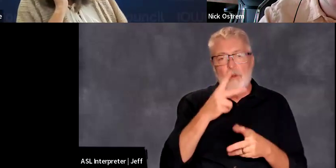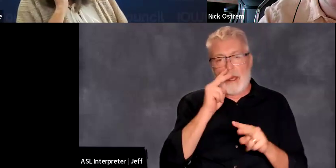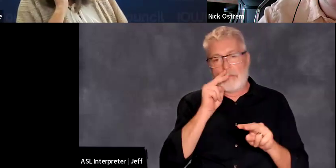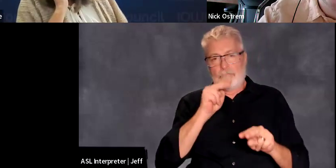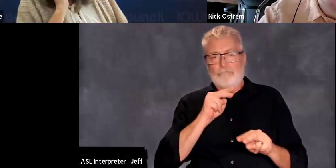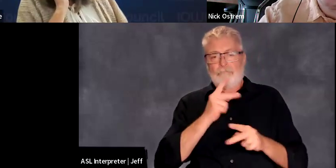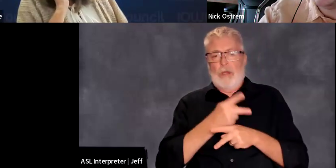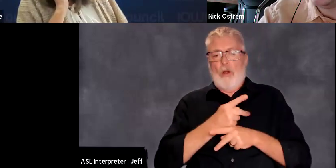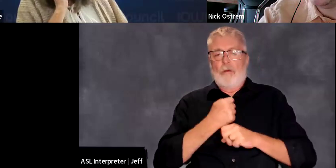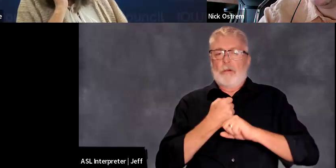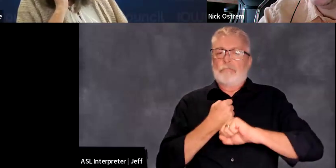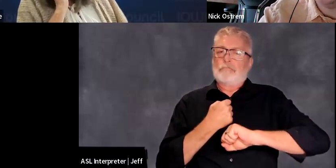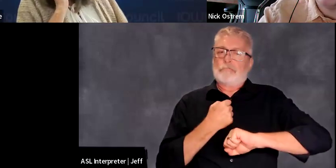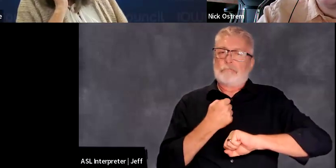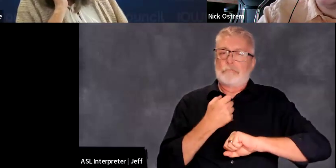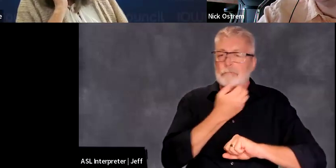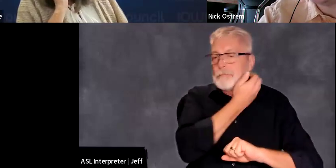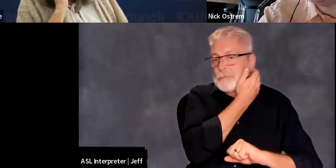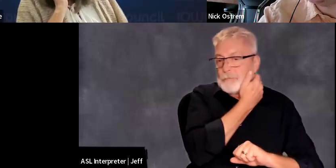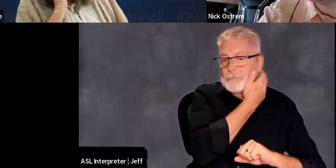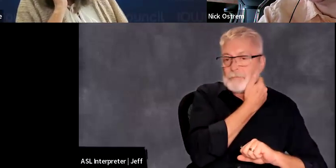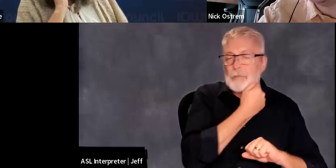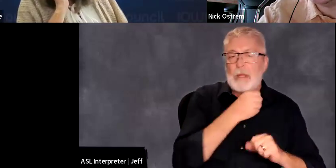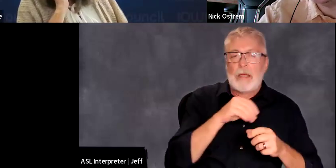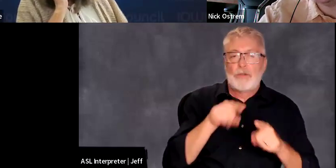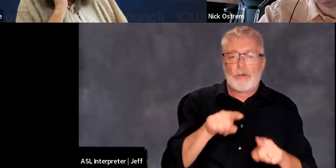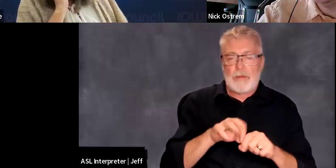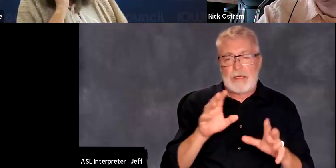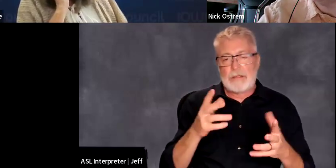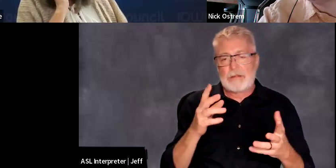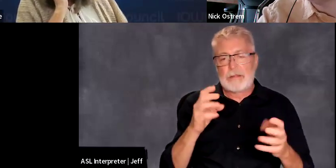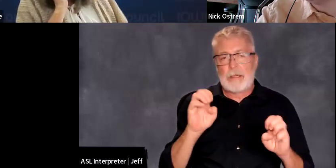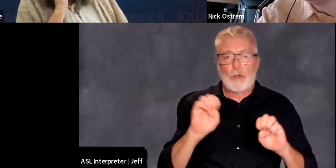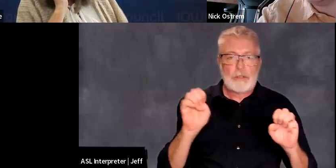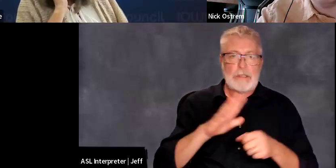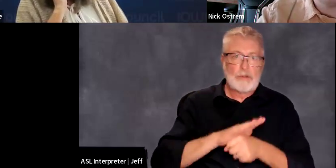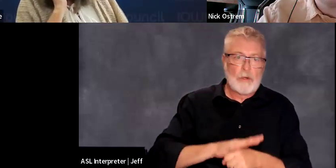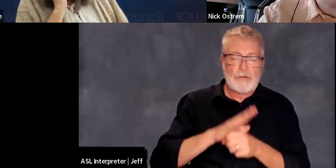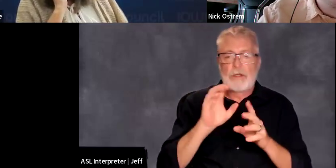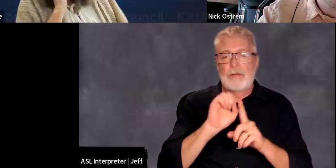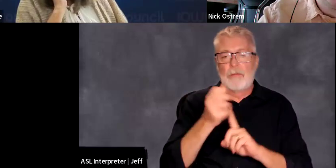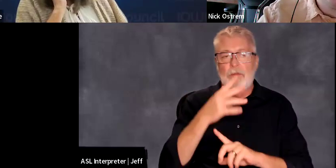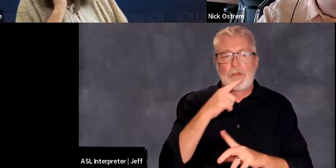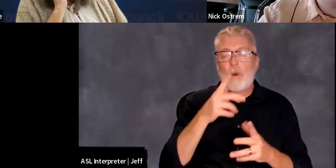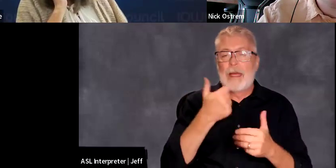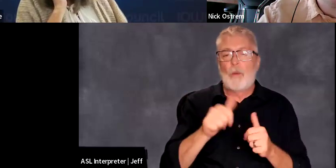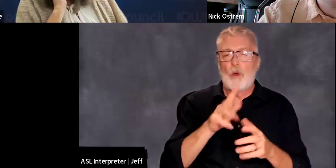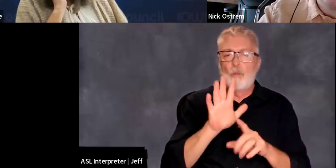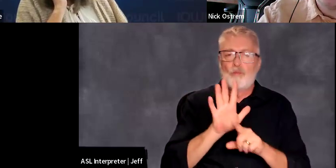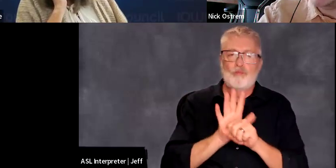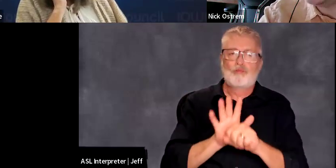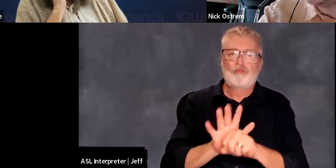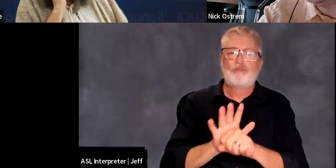while you are you know, in these high pressure situations. So you want to look out for high pressure sales. If